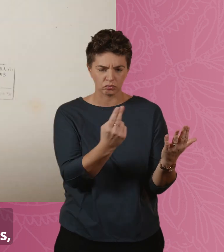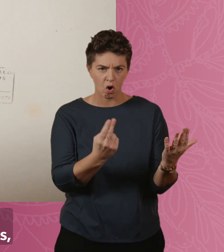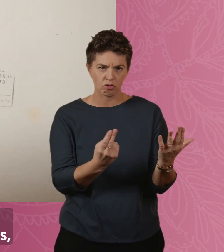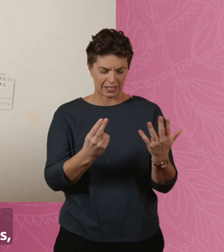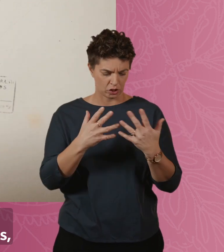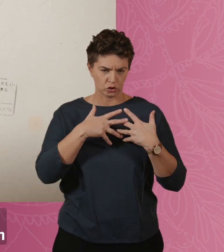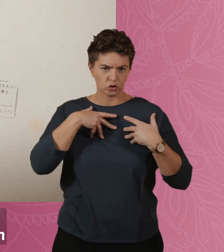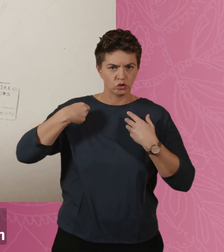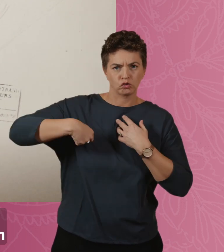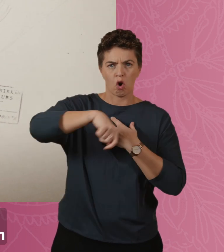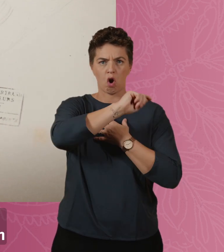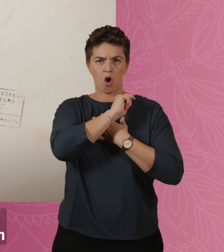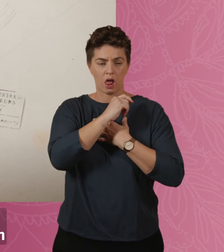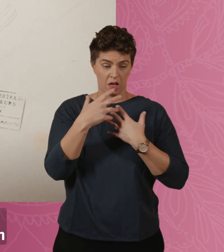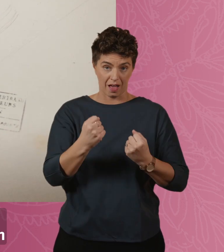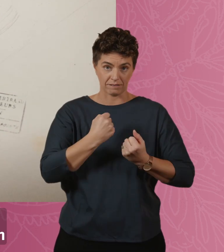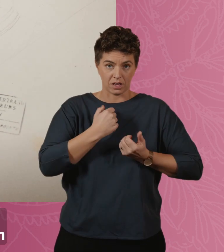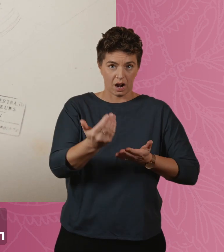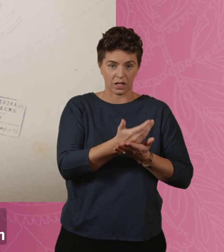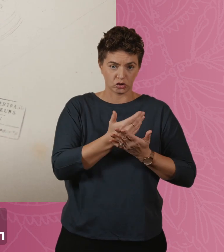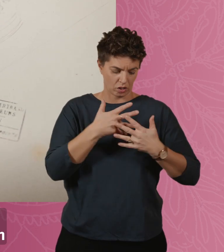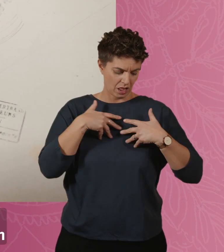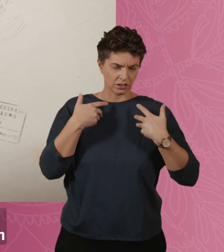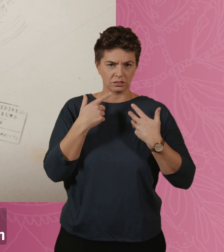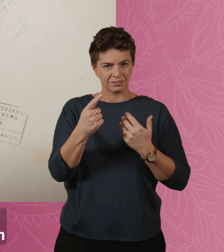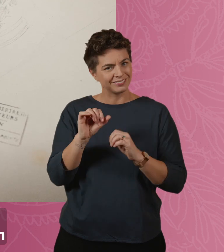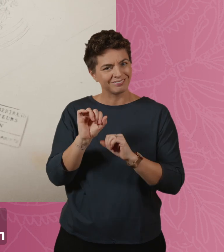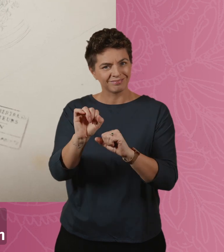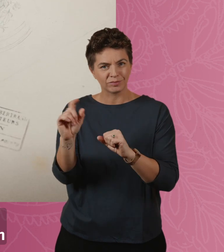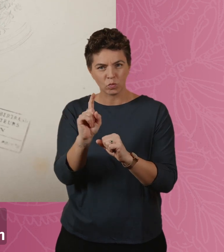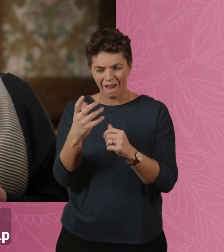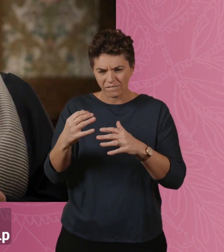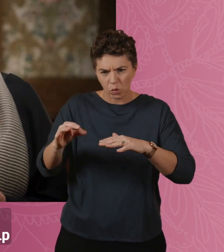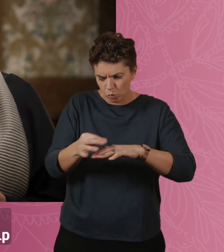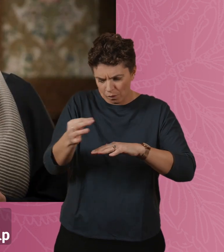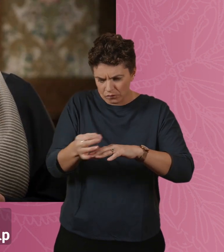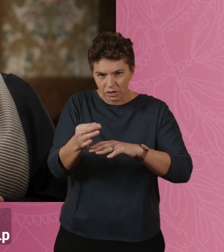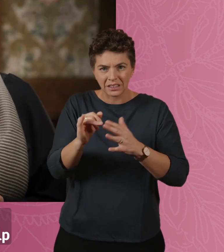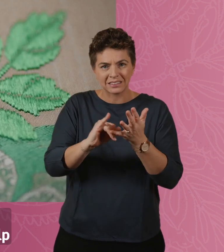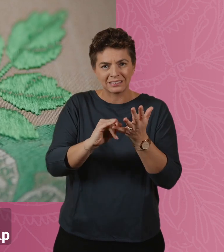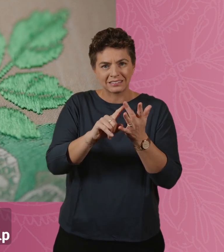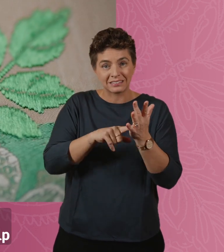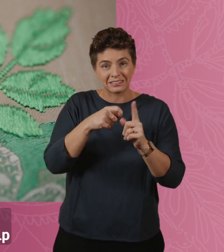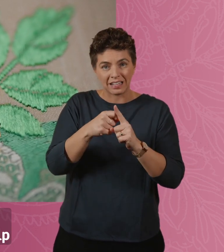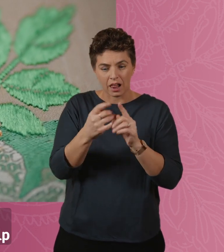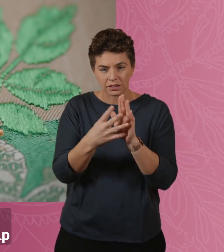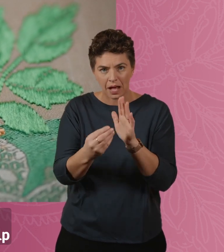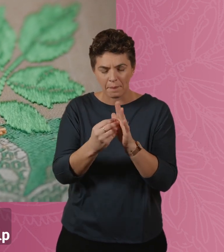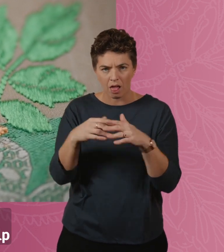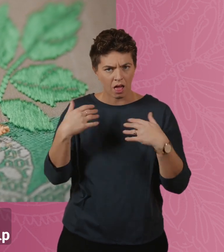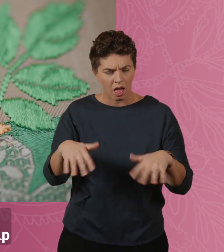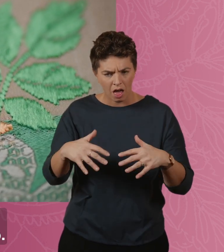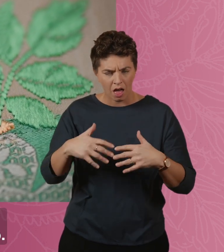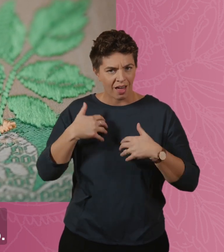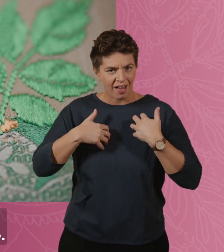shawl designs, which we have in the collection. But also we have some of his woven silk samples, and it intrigues me that